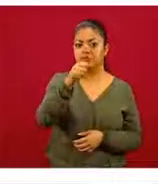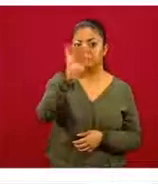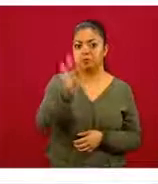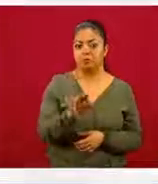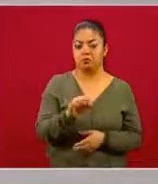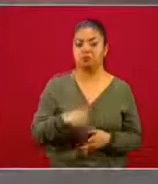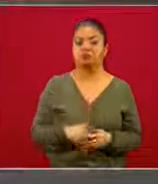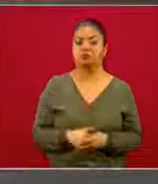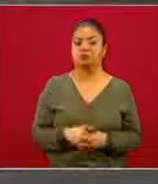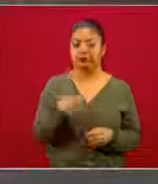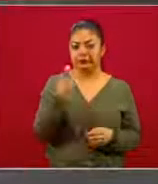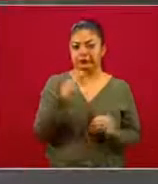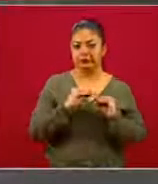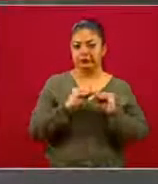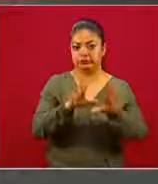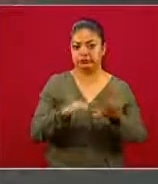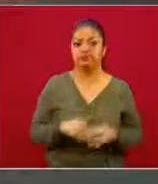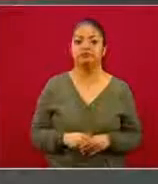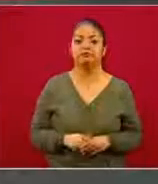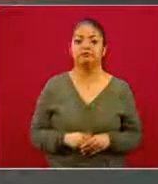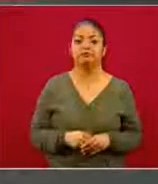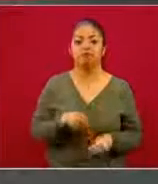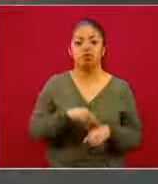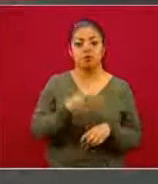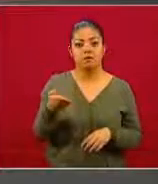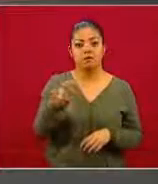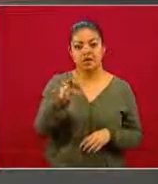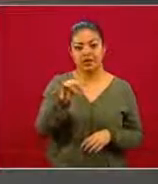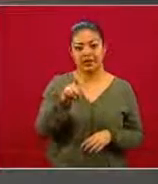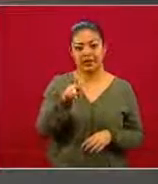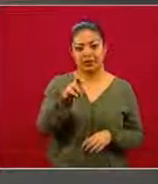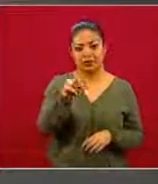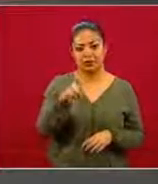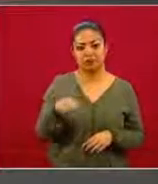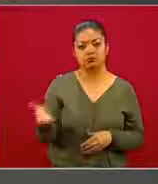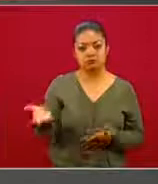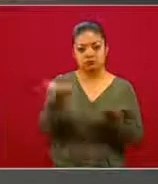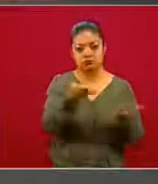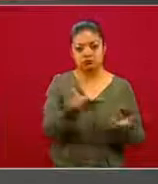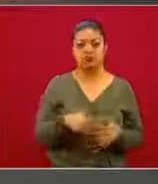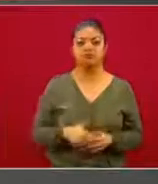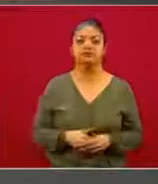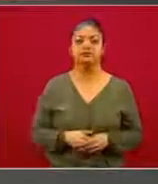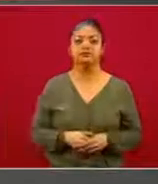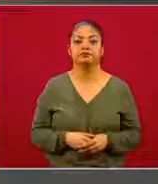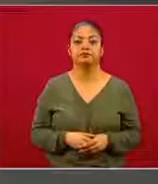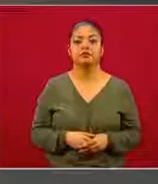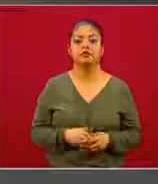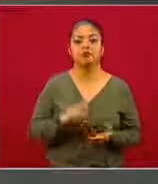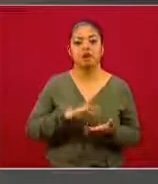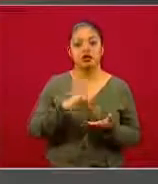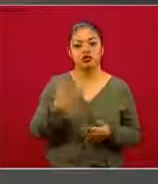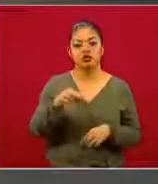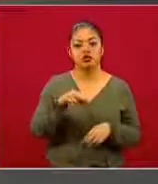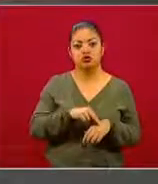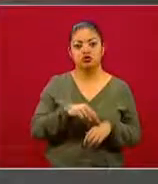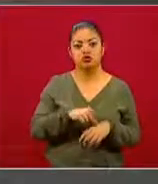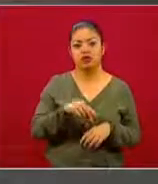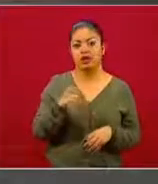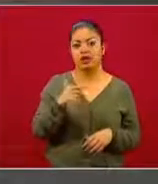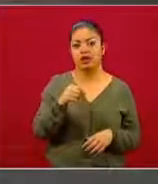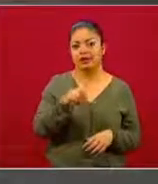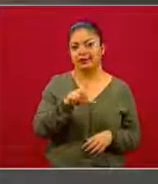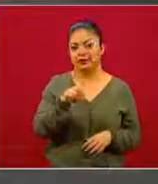36% availability there. That is our technical report for today. Doctor, I will turn it over to you. Thank